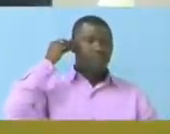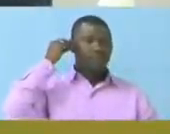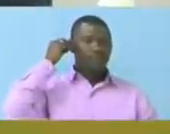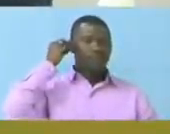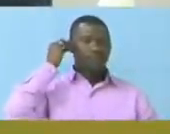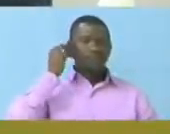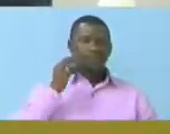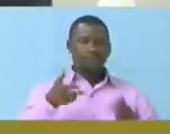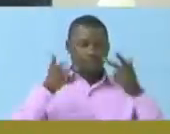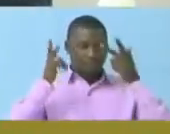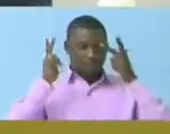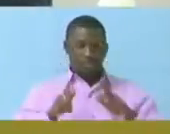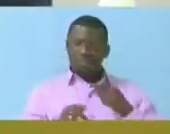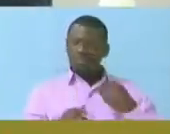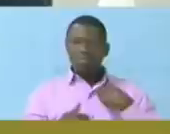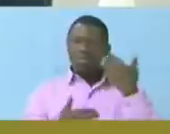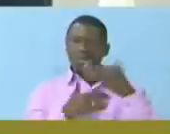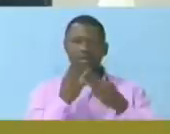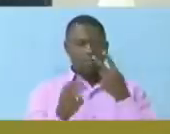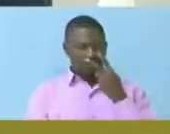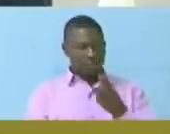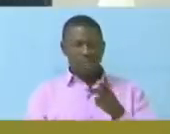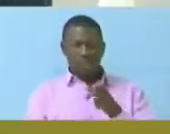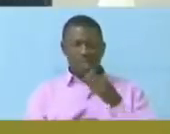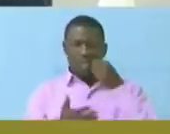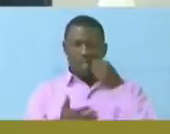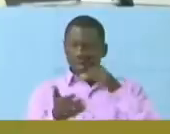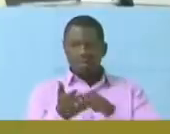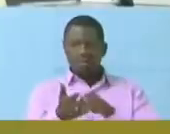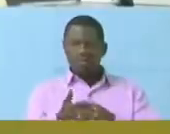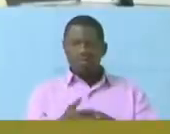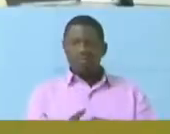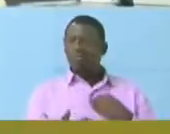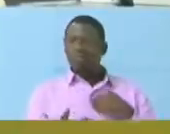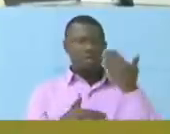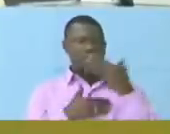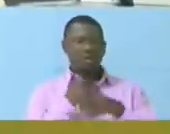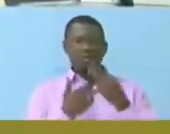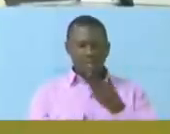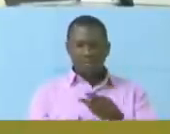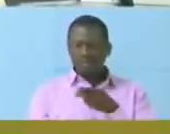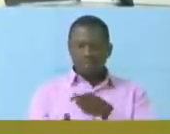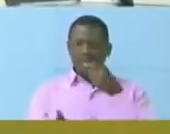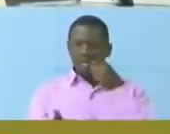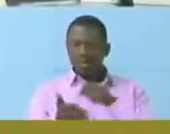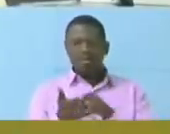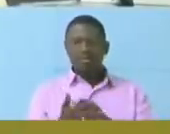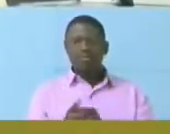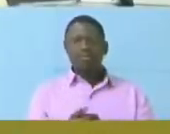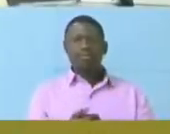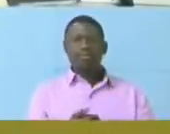Councillor, I did not see this letter. You did not see it before? I've never seen this letter. All that I know is that I'm